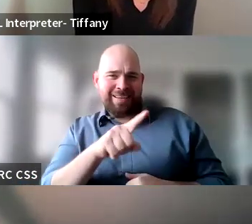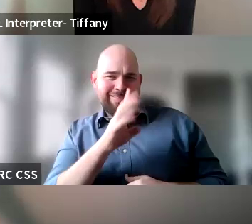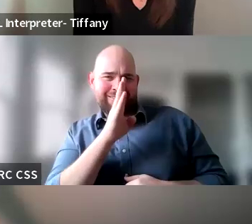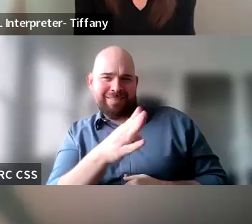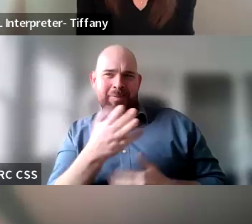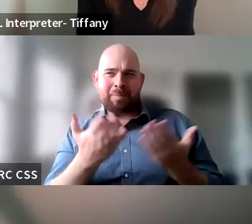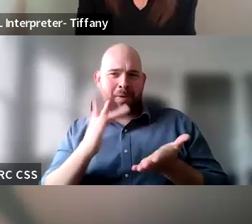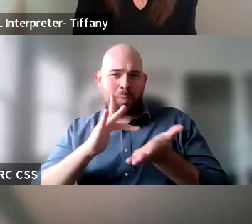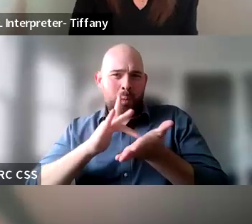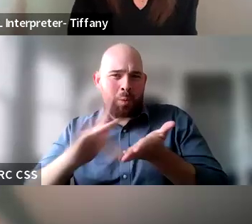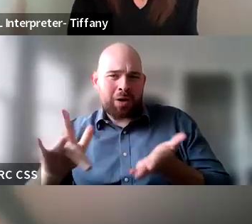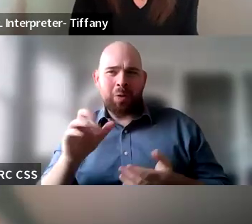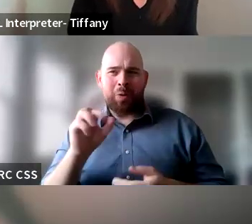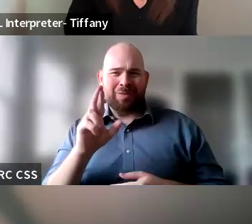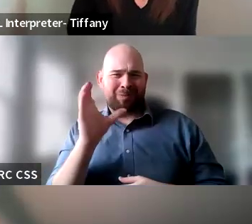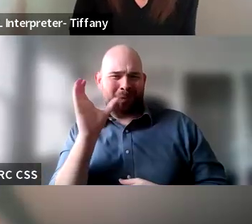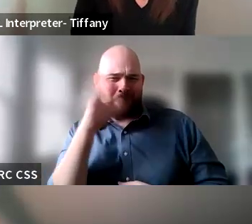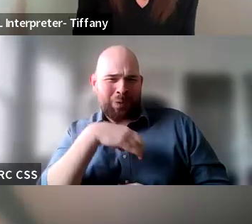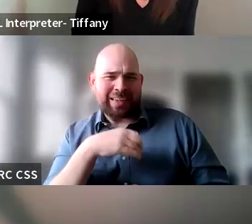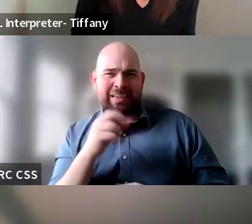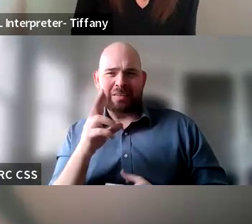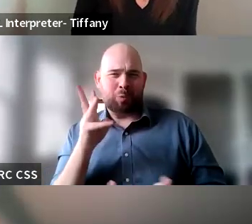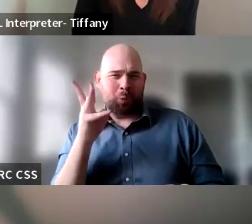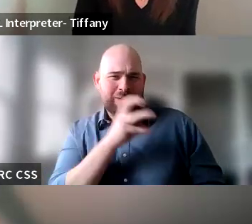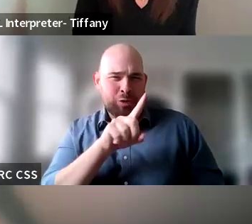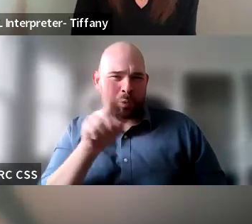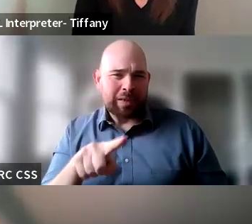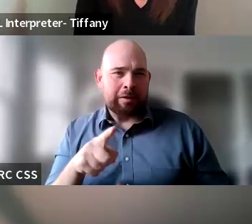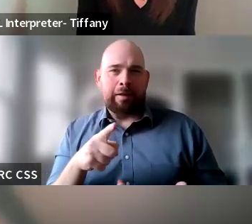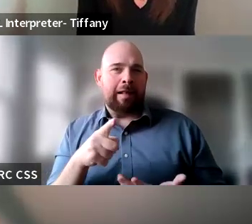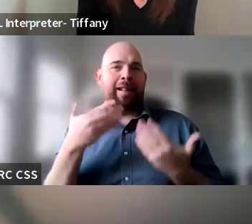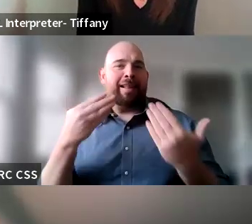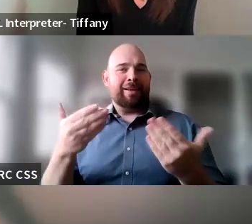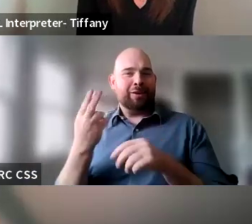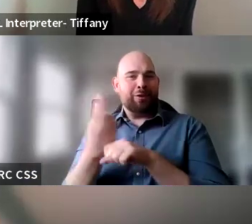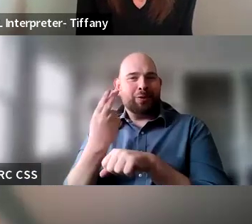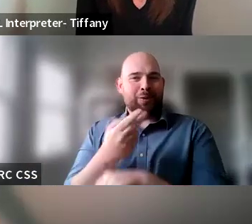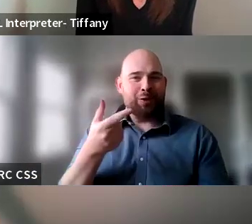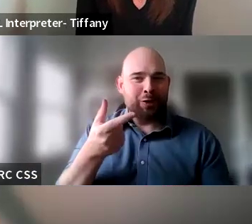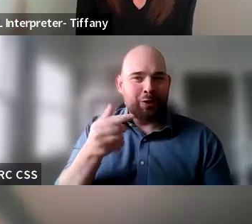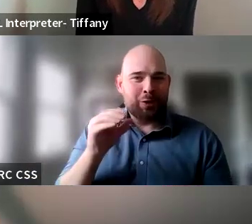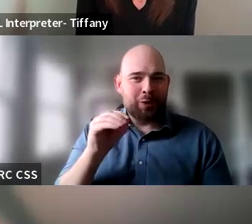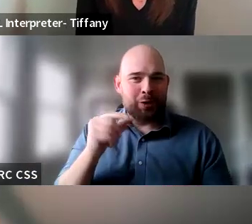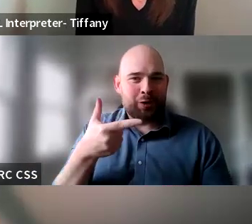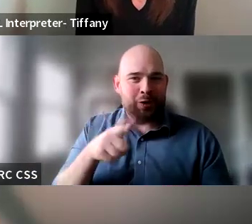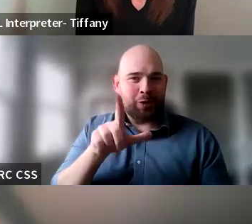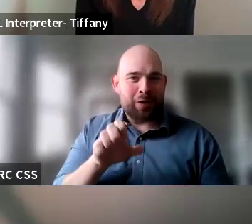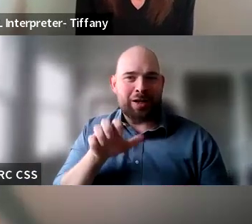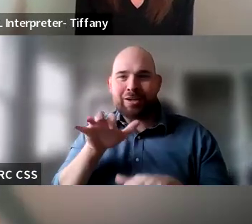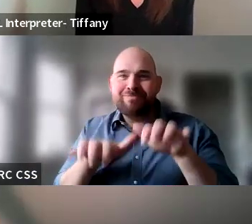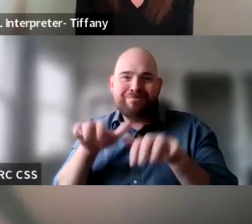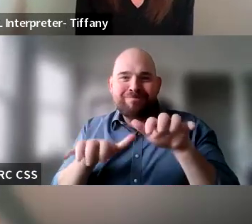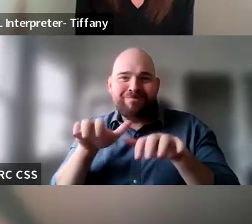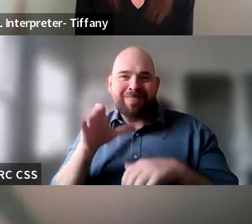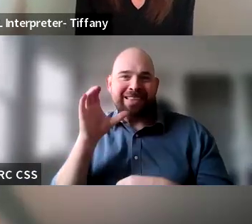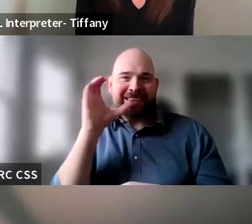feel uncomfortable asking directly. Maybe they feel it could be considered rude or odd or just a weird question. So